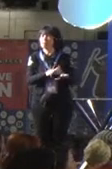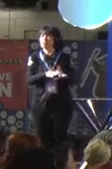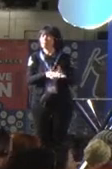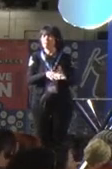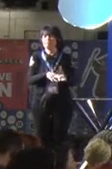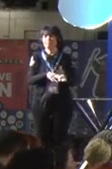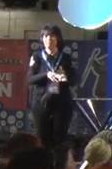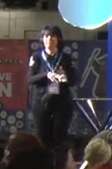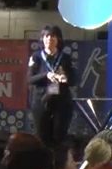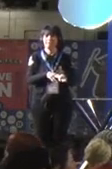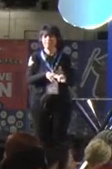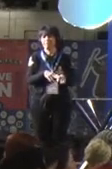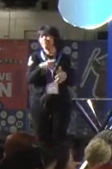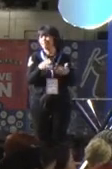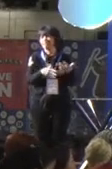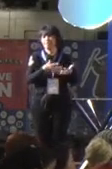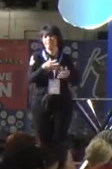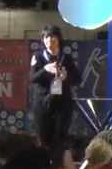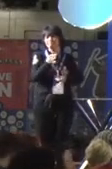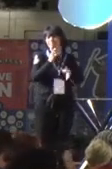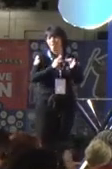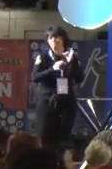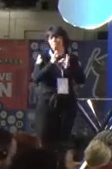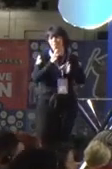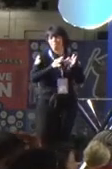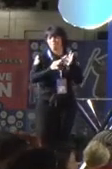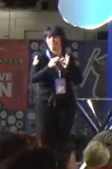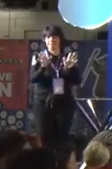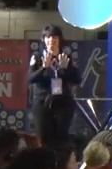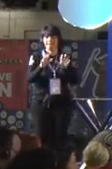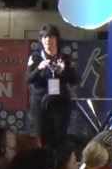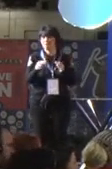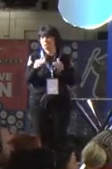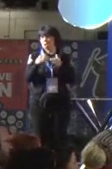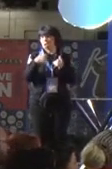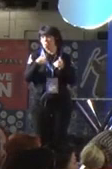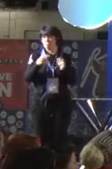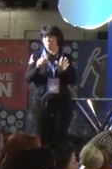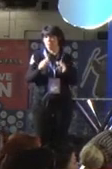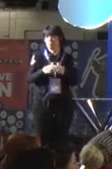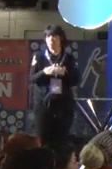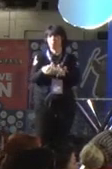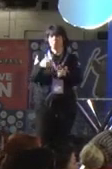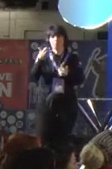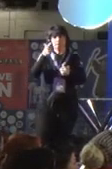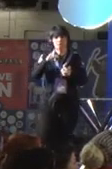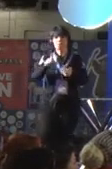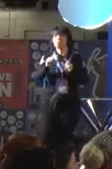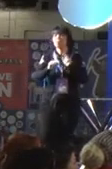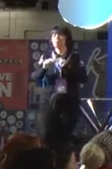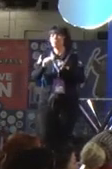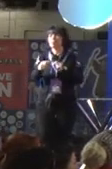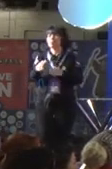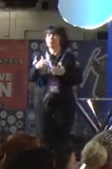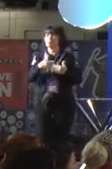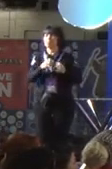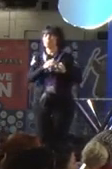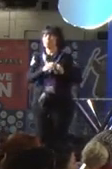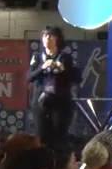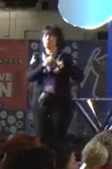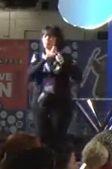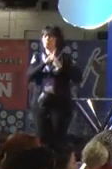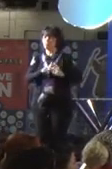has any place in, I don't want it to have any place in my heart. So I have to also block stuff that I